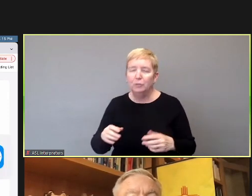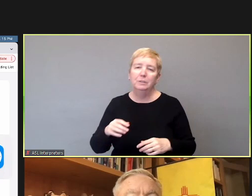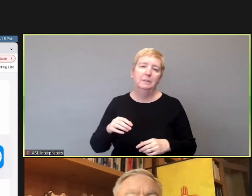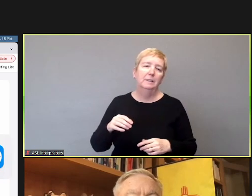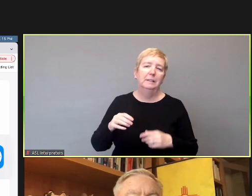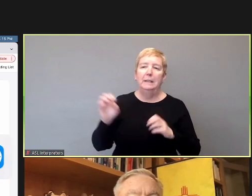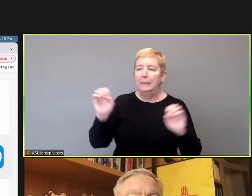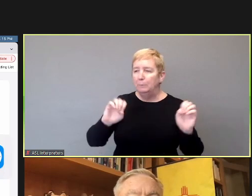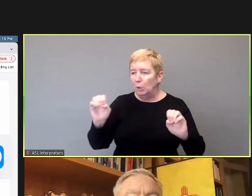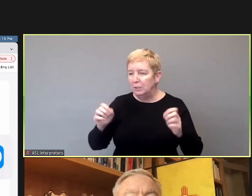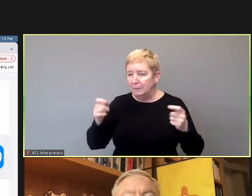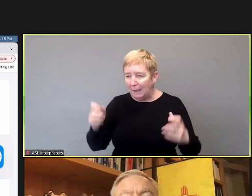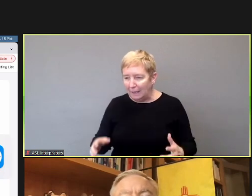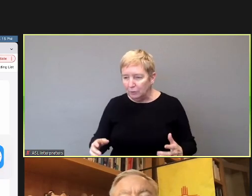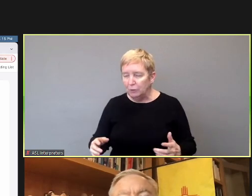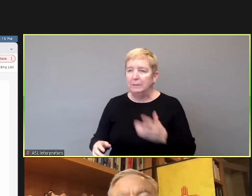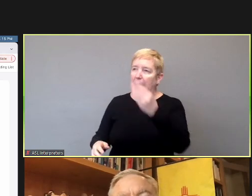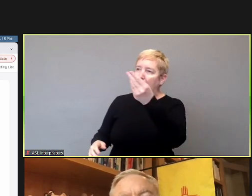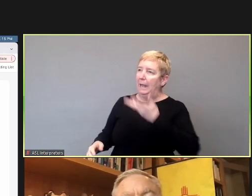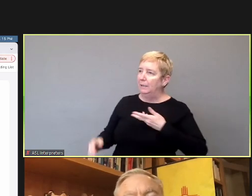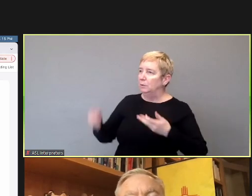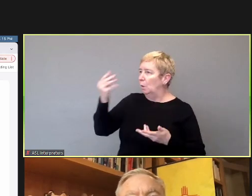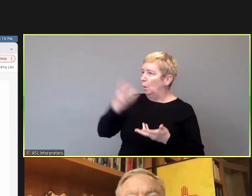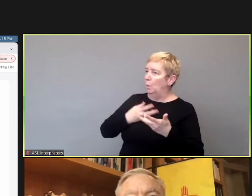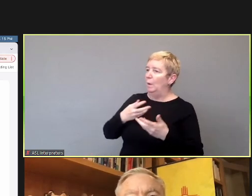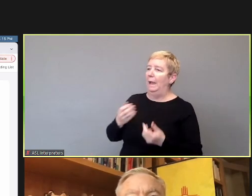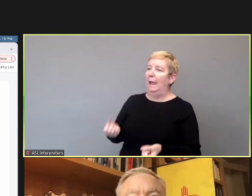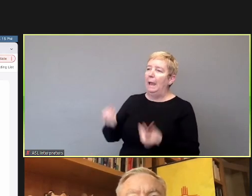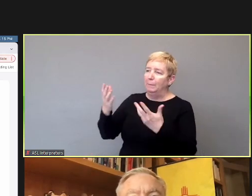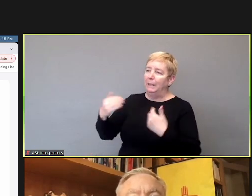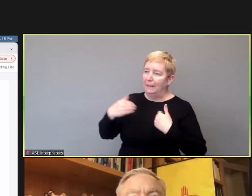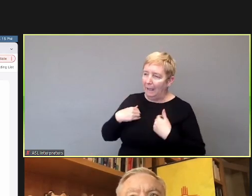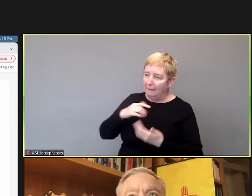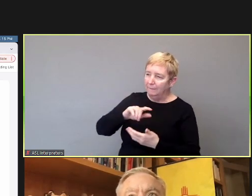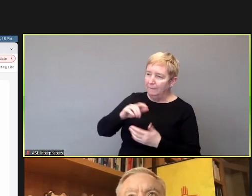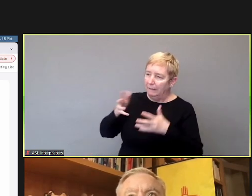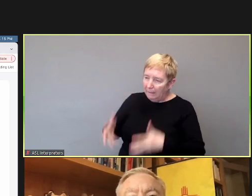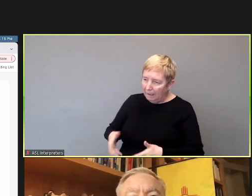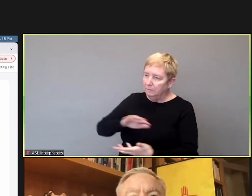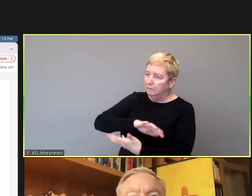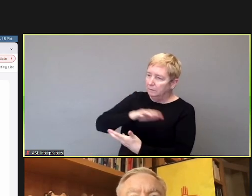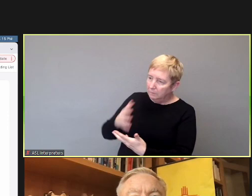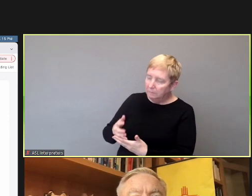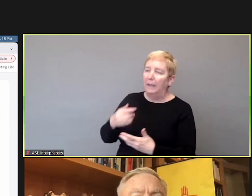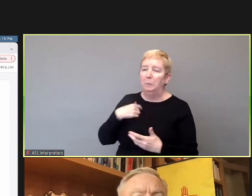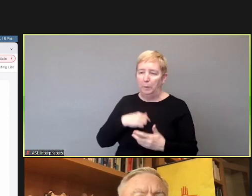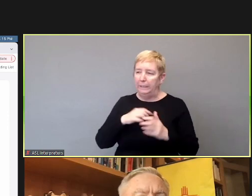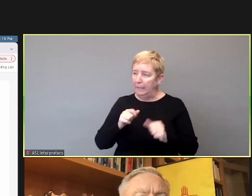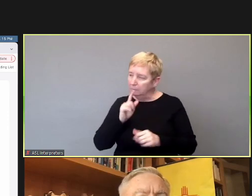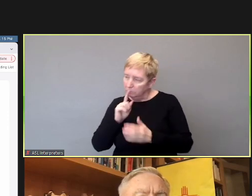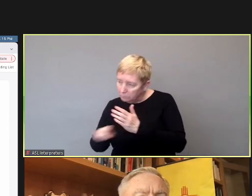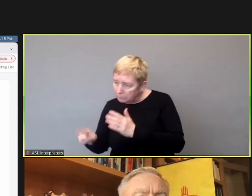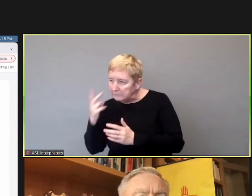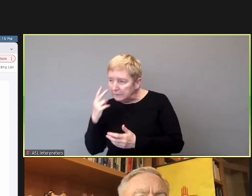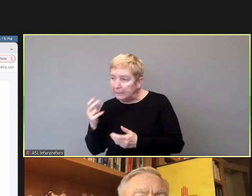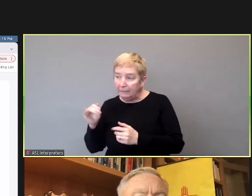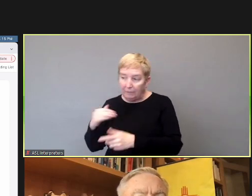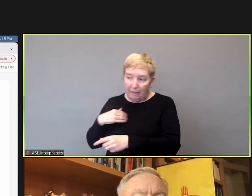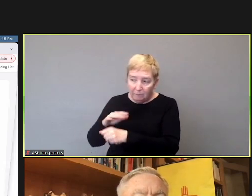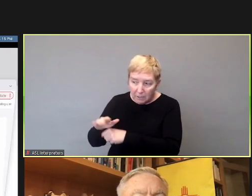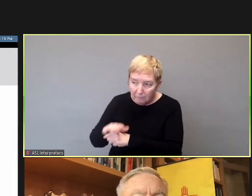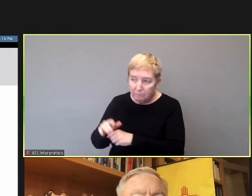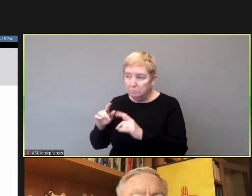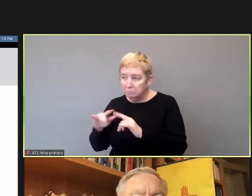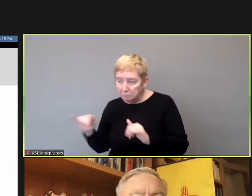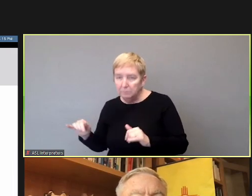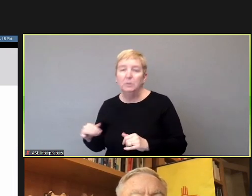what their supply levels are, and we'll be able to inform you of those as well. So let me see now if I